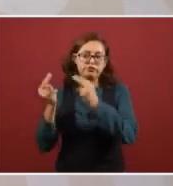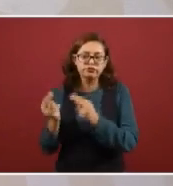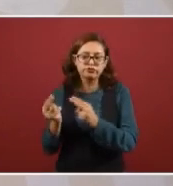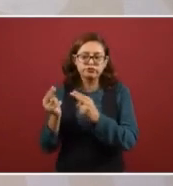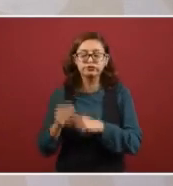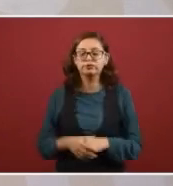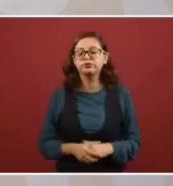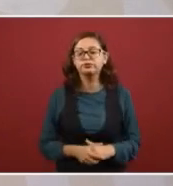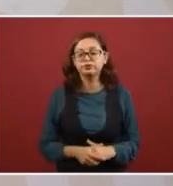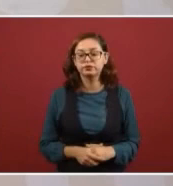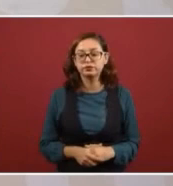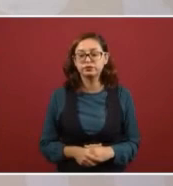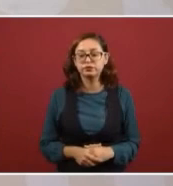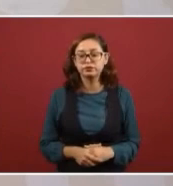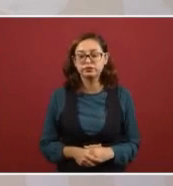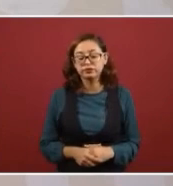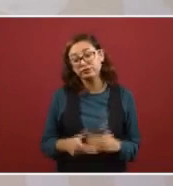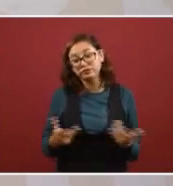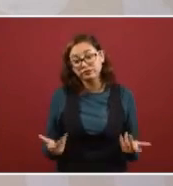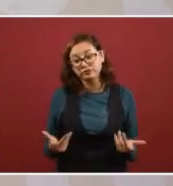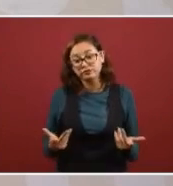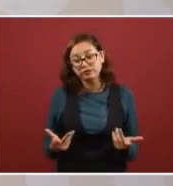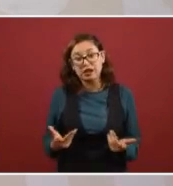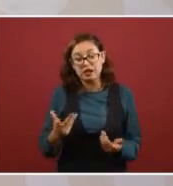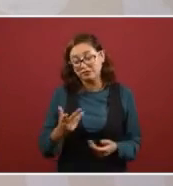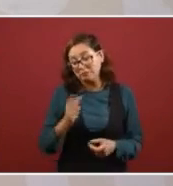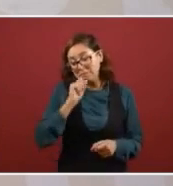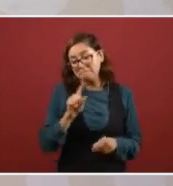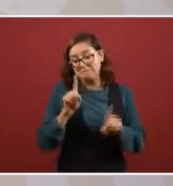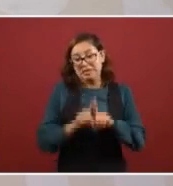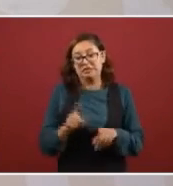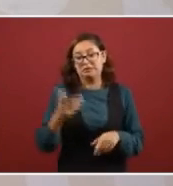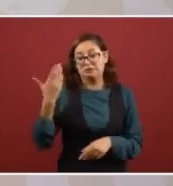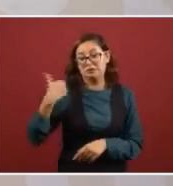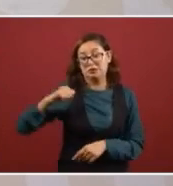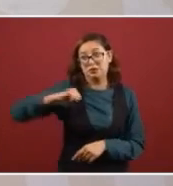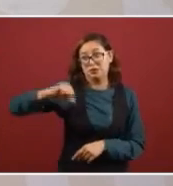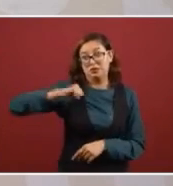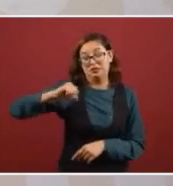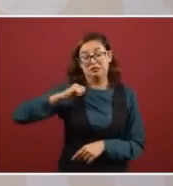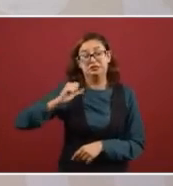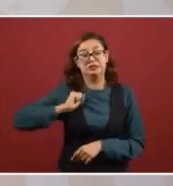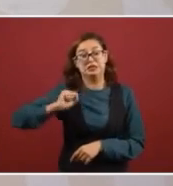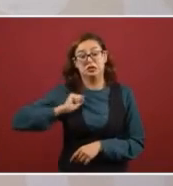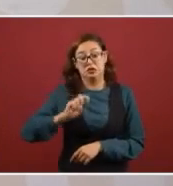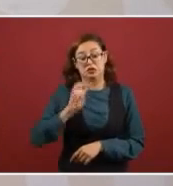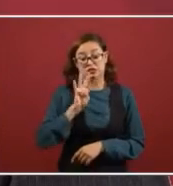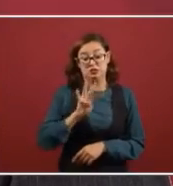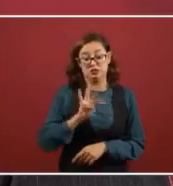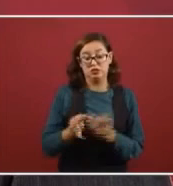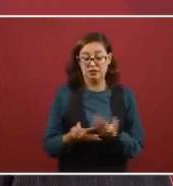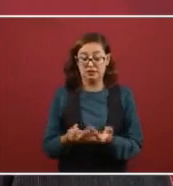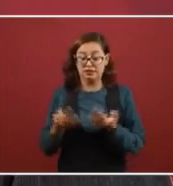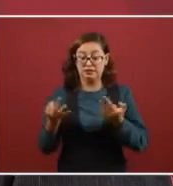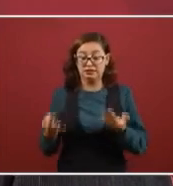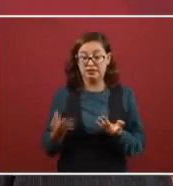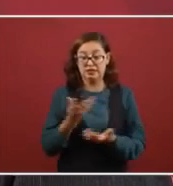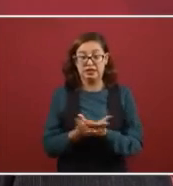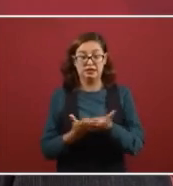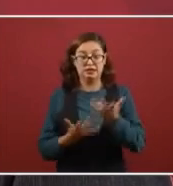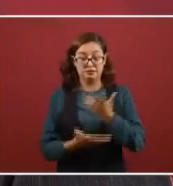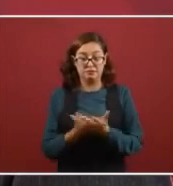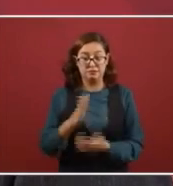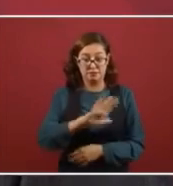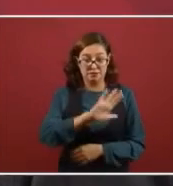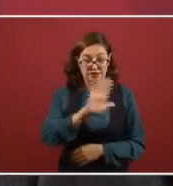It's a little bit of what happened in the 19th century of Manos Muertas.